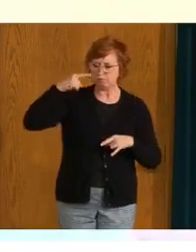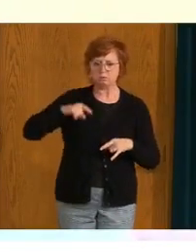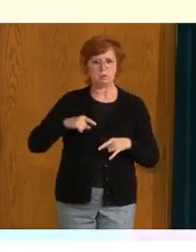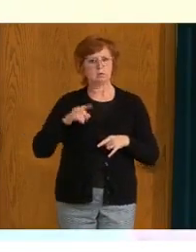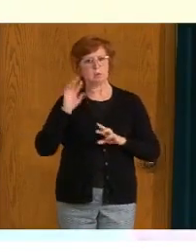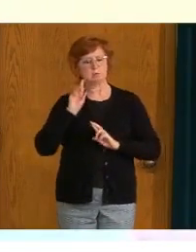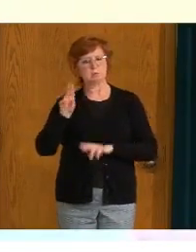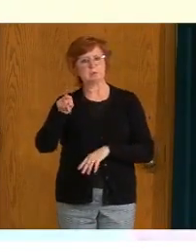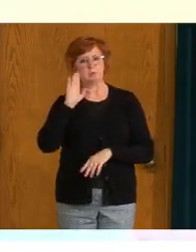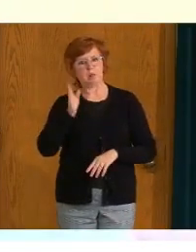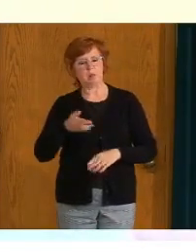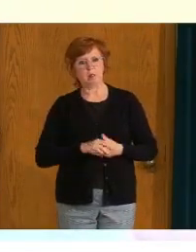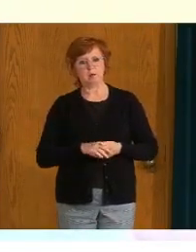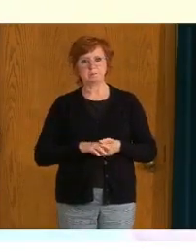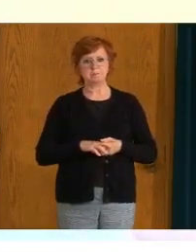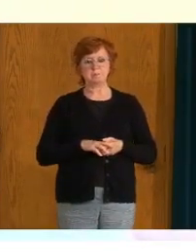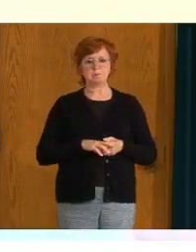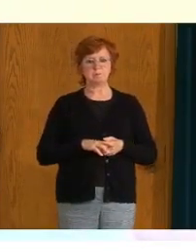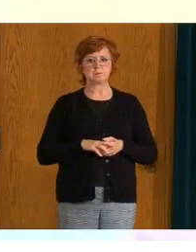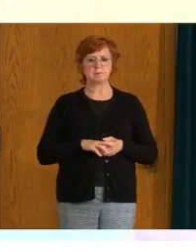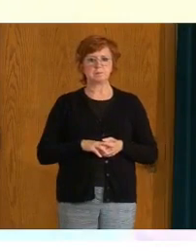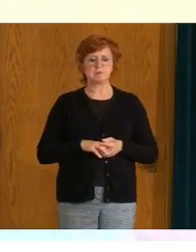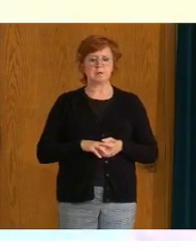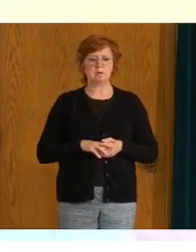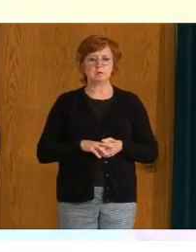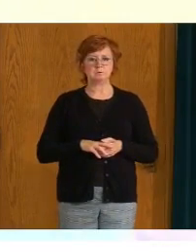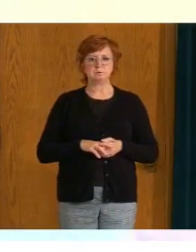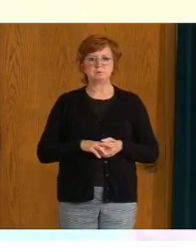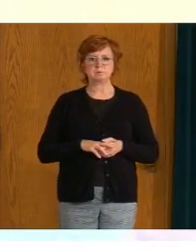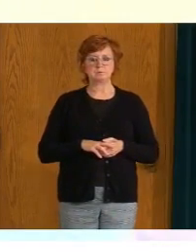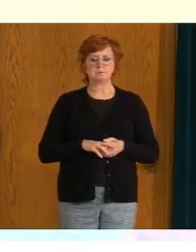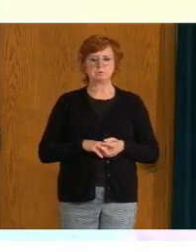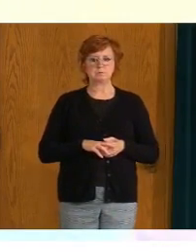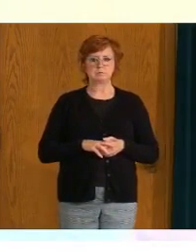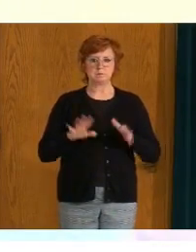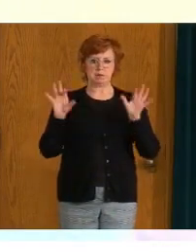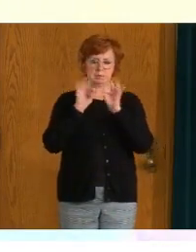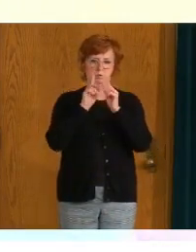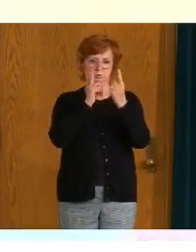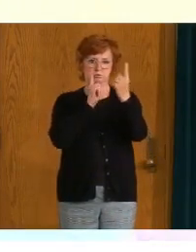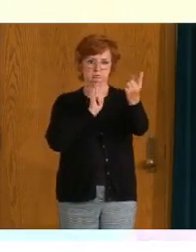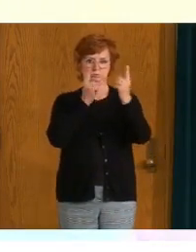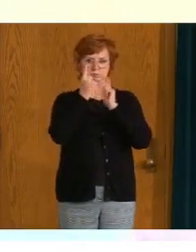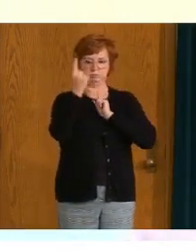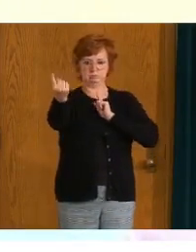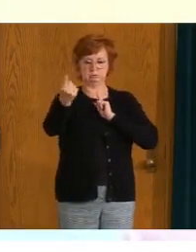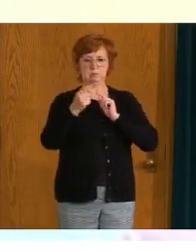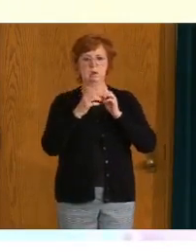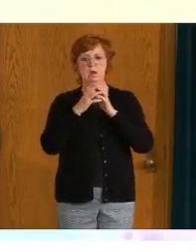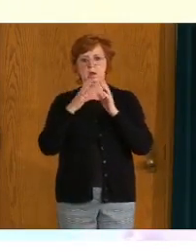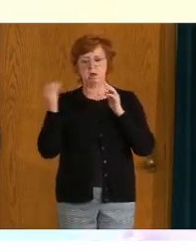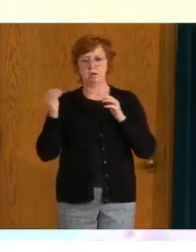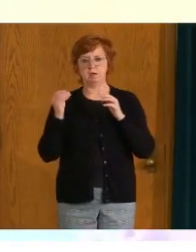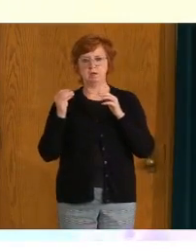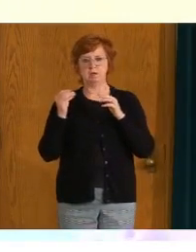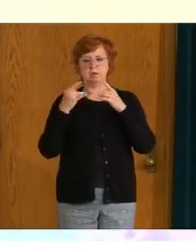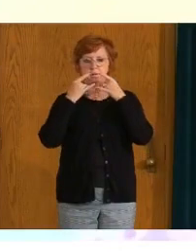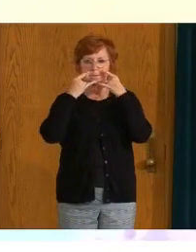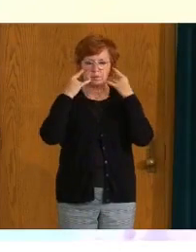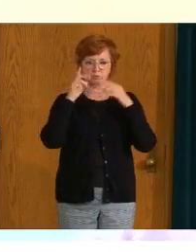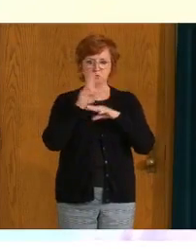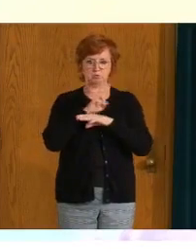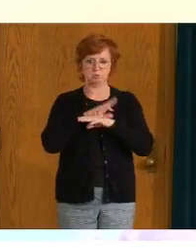step 2, some physical distancing, mask use in indoor places as we get fully vaccinated. But ultimately, what we